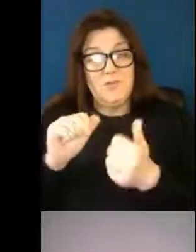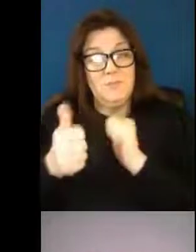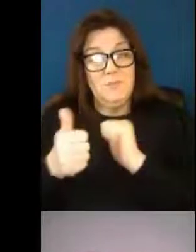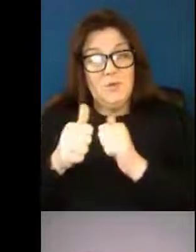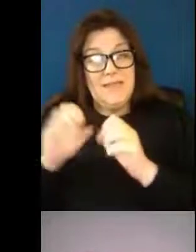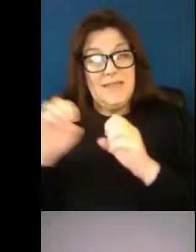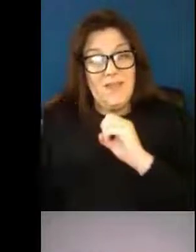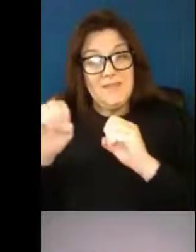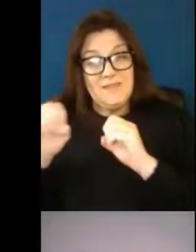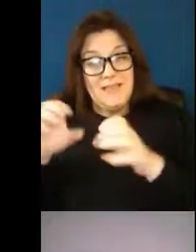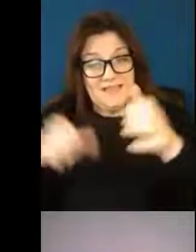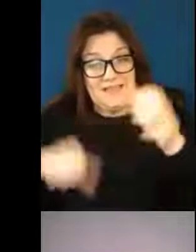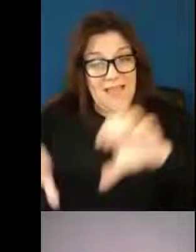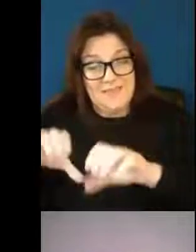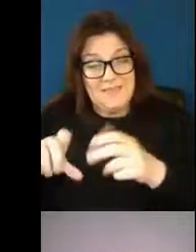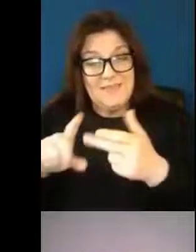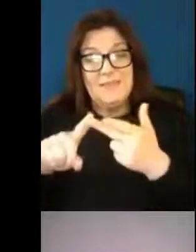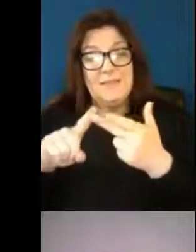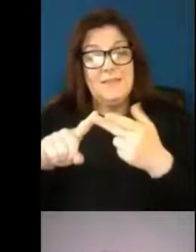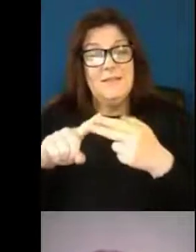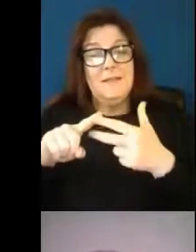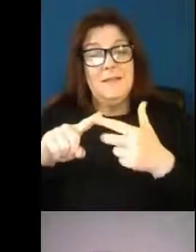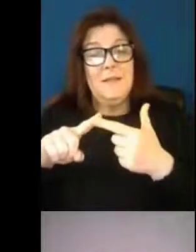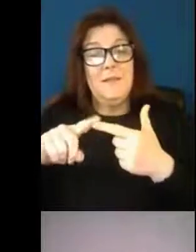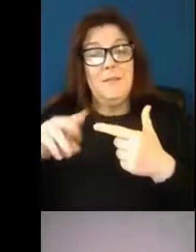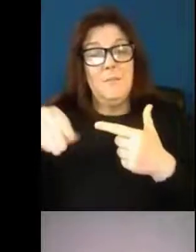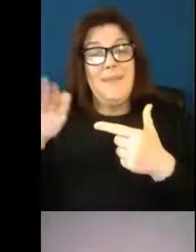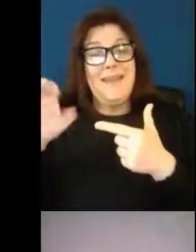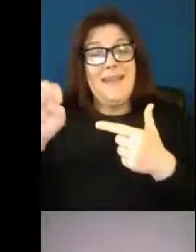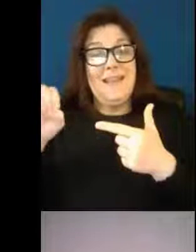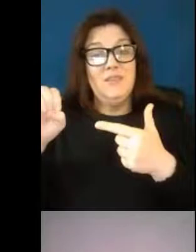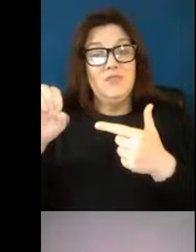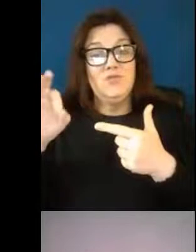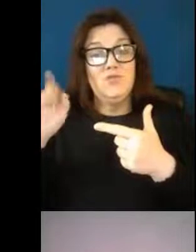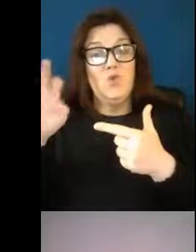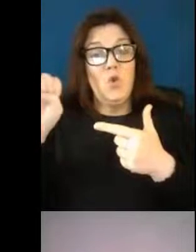Science, Madeline George, who is a library and information